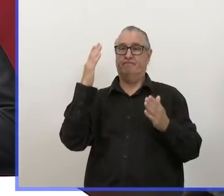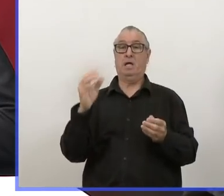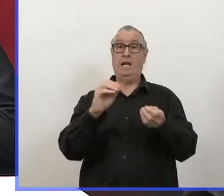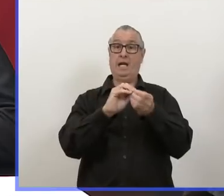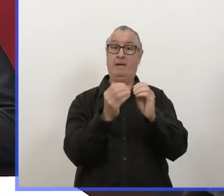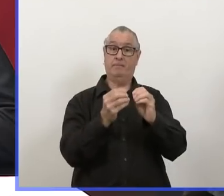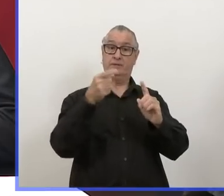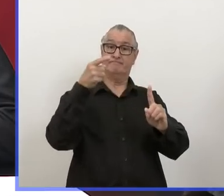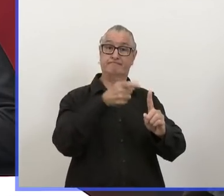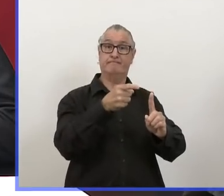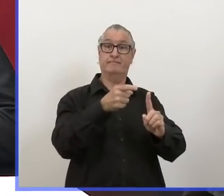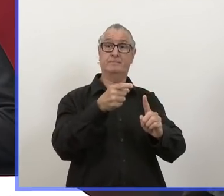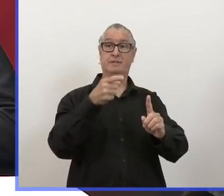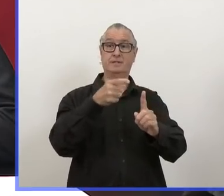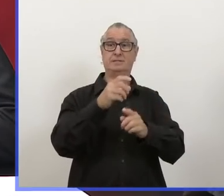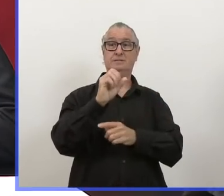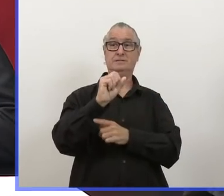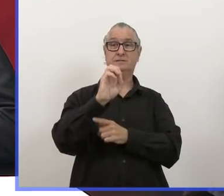numbers.